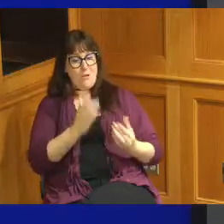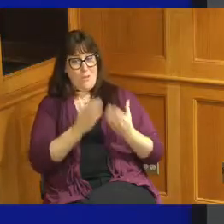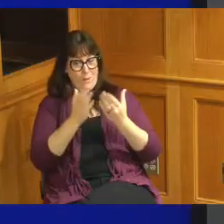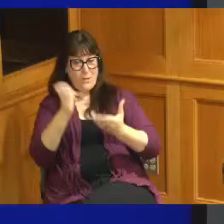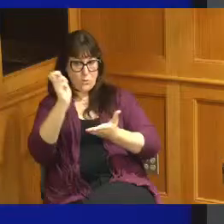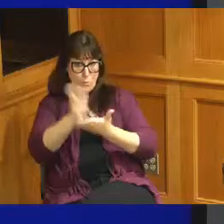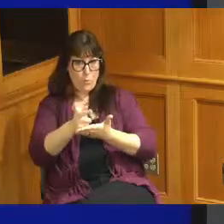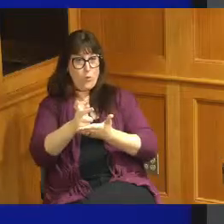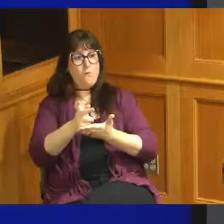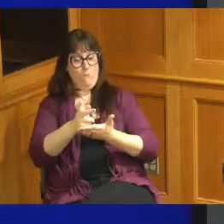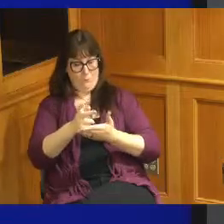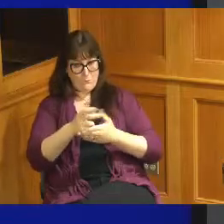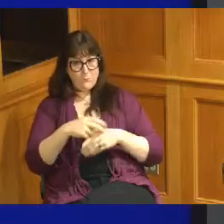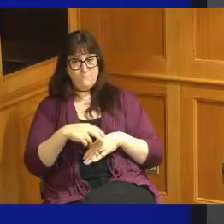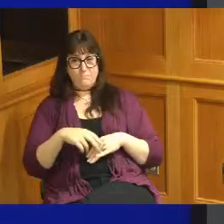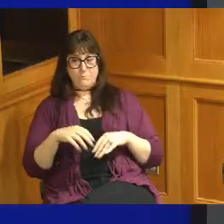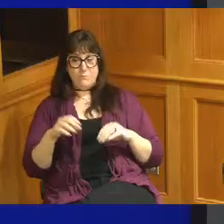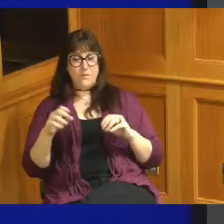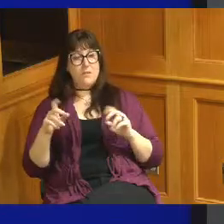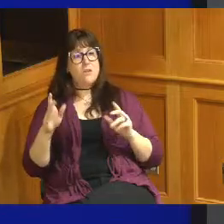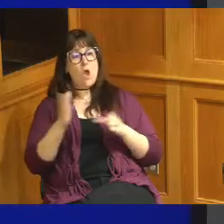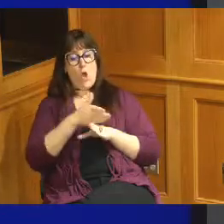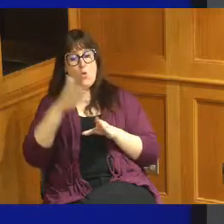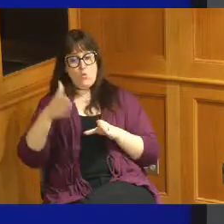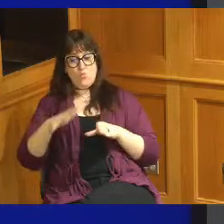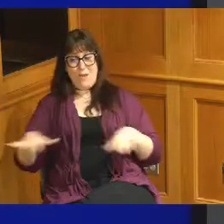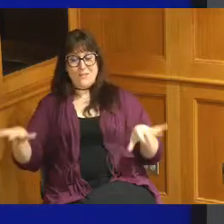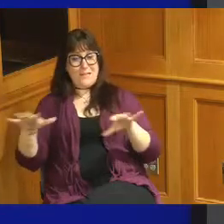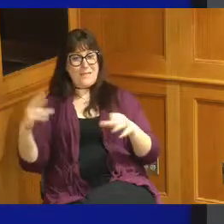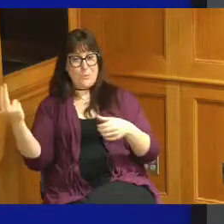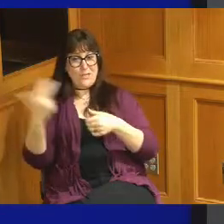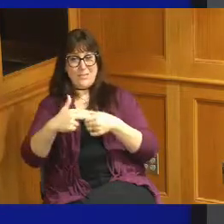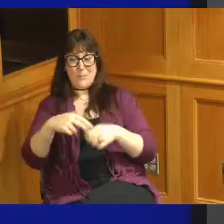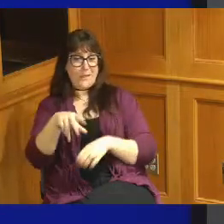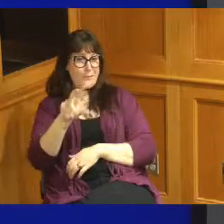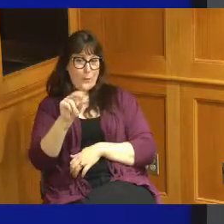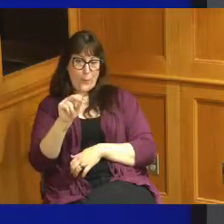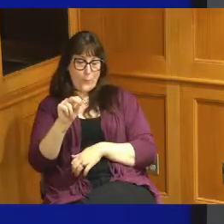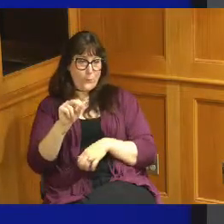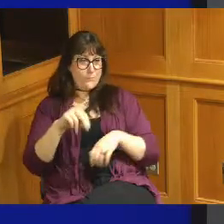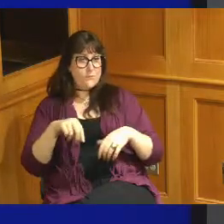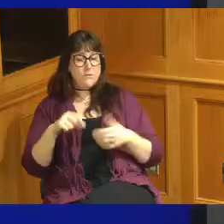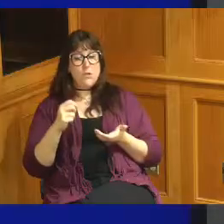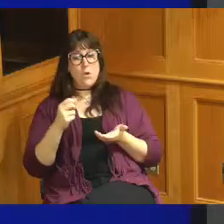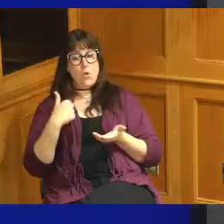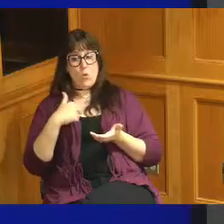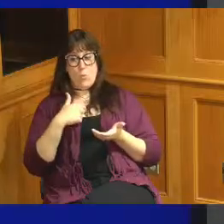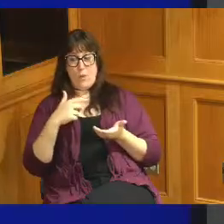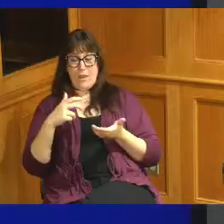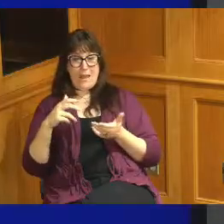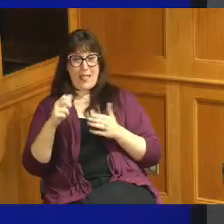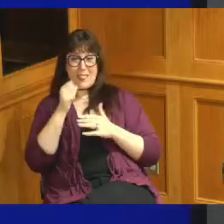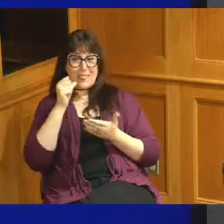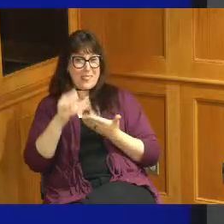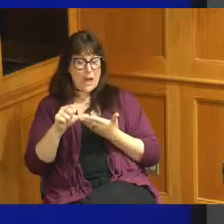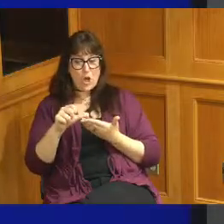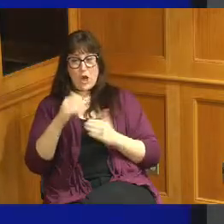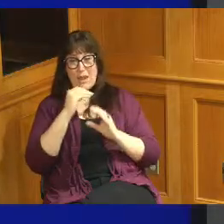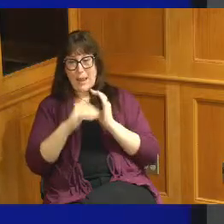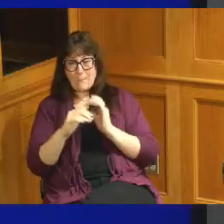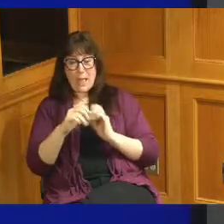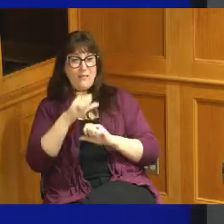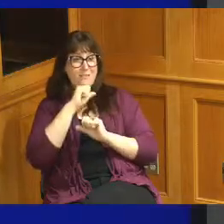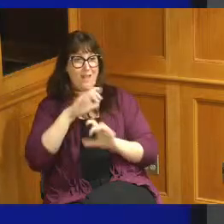approval. There were no residents that participated in either one of those hearings. We've received no correspondence from any neighbors or residents for